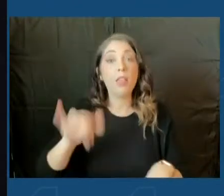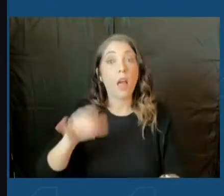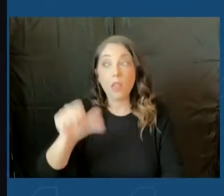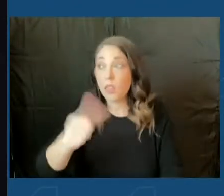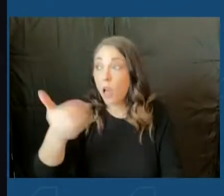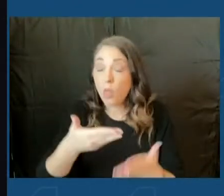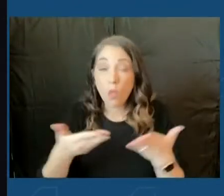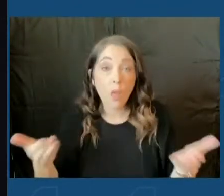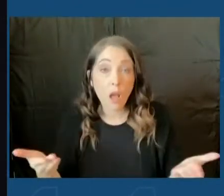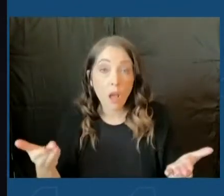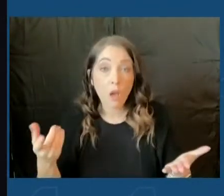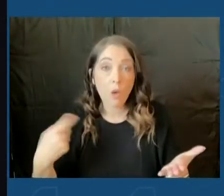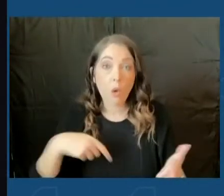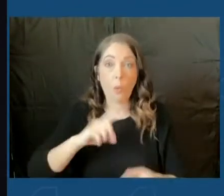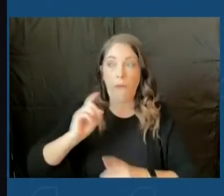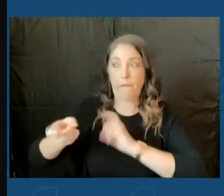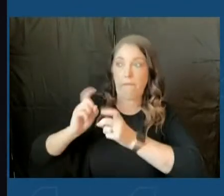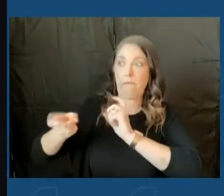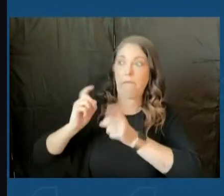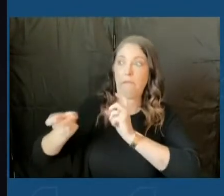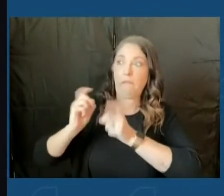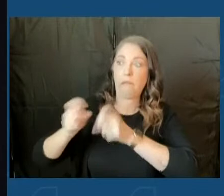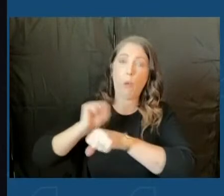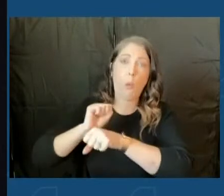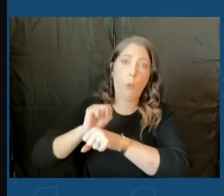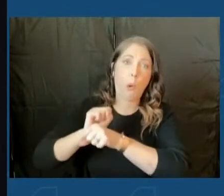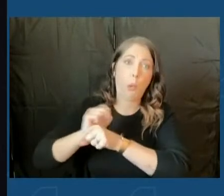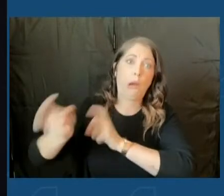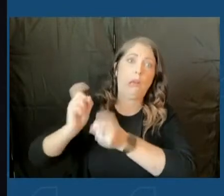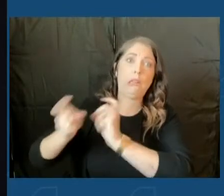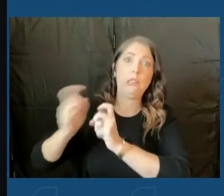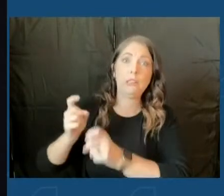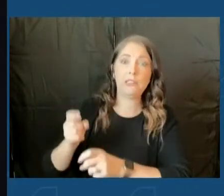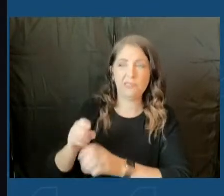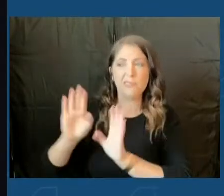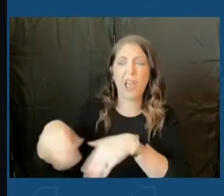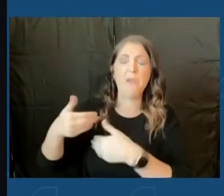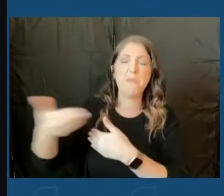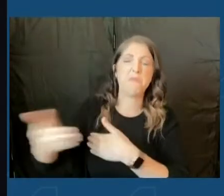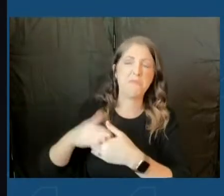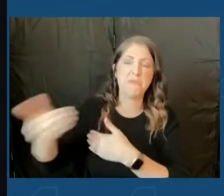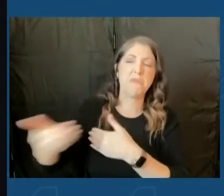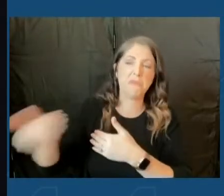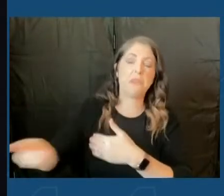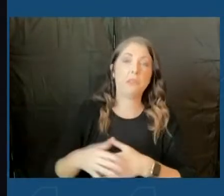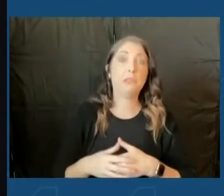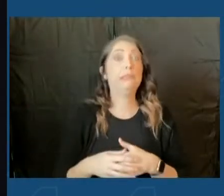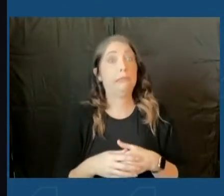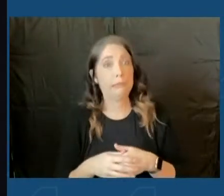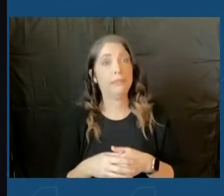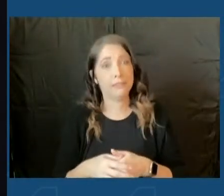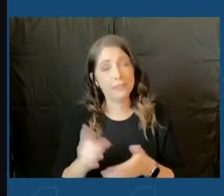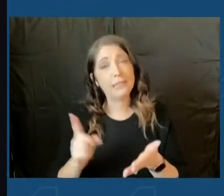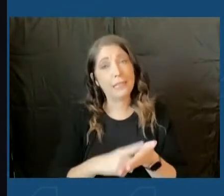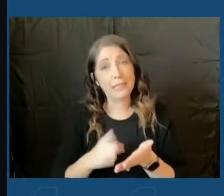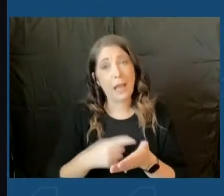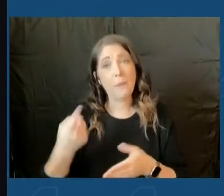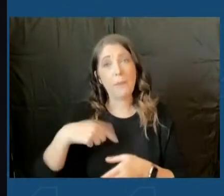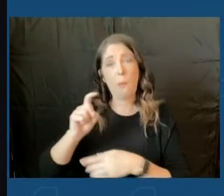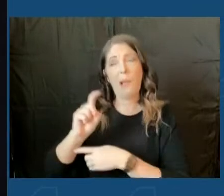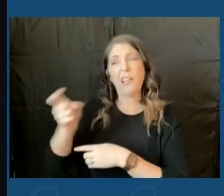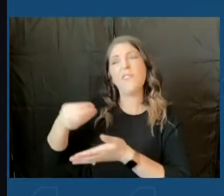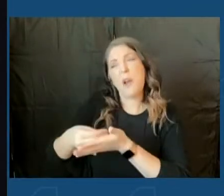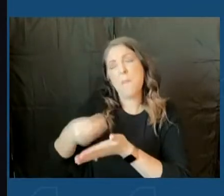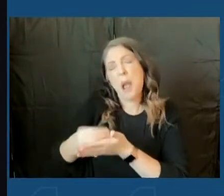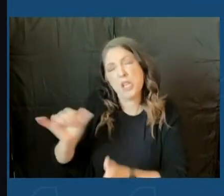know, we give her so many jobs every time, like, oh, do this, do that. Sometimes we give her money too.